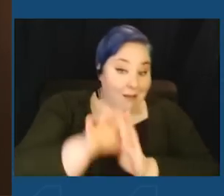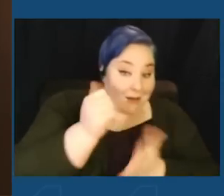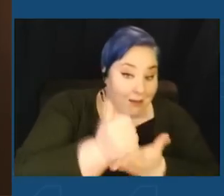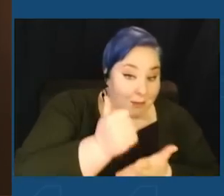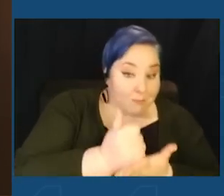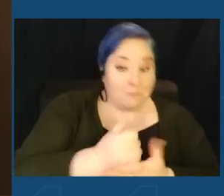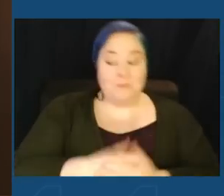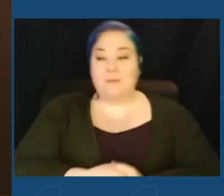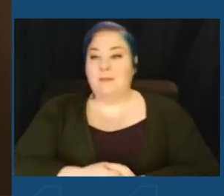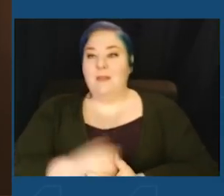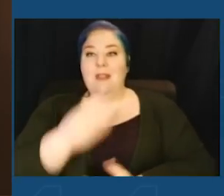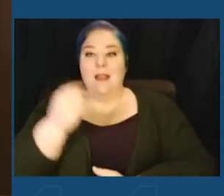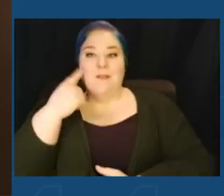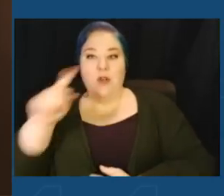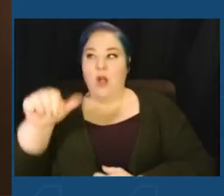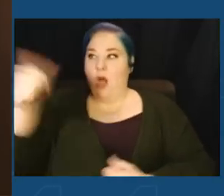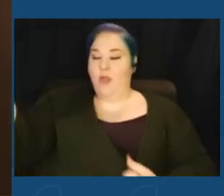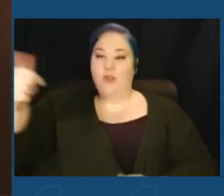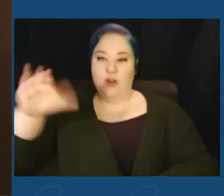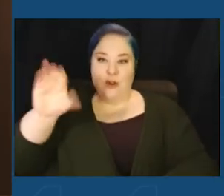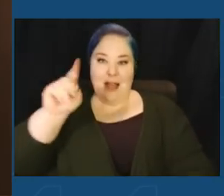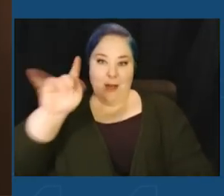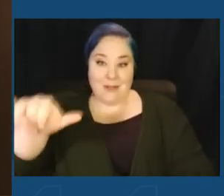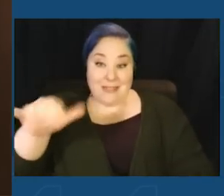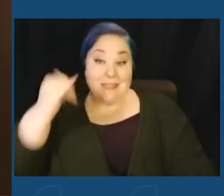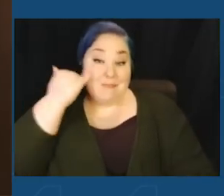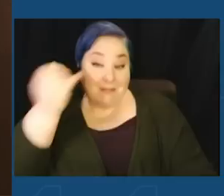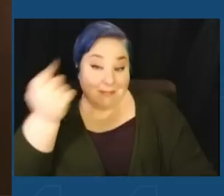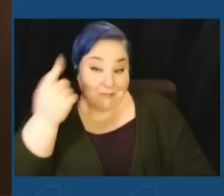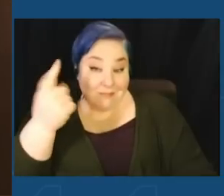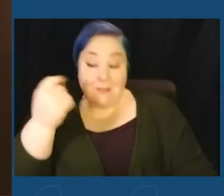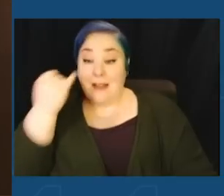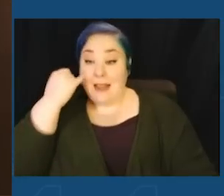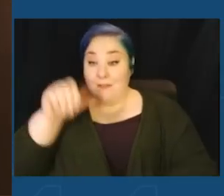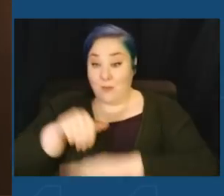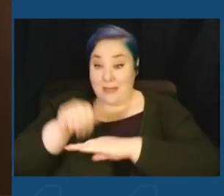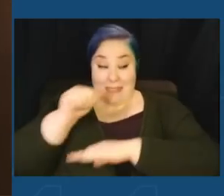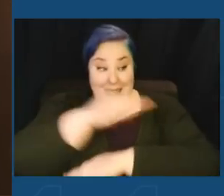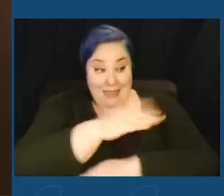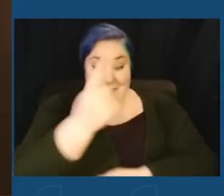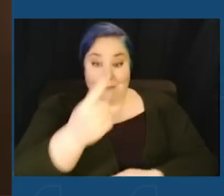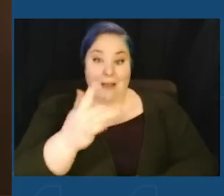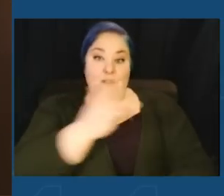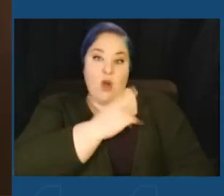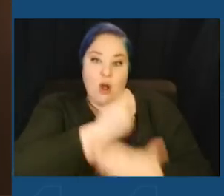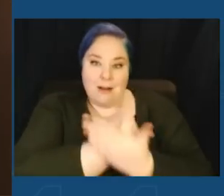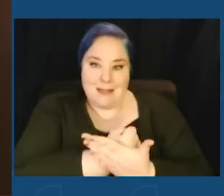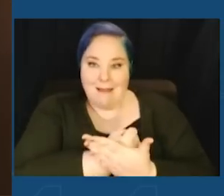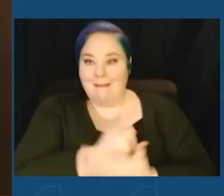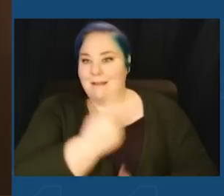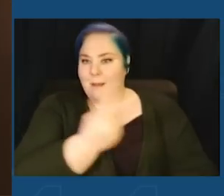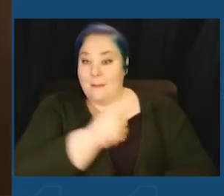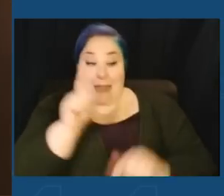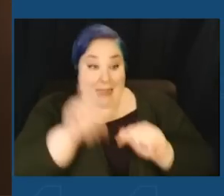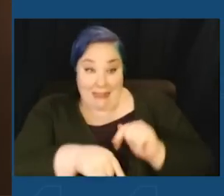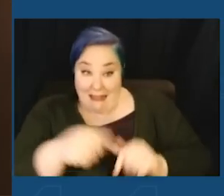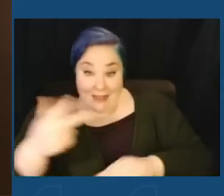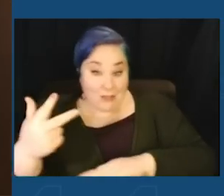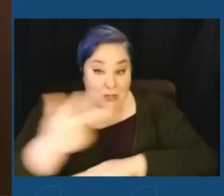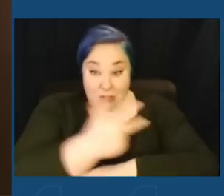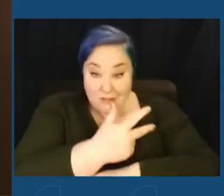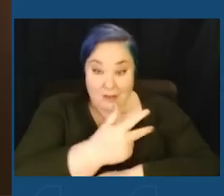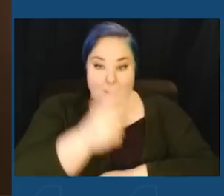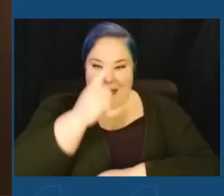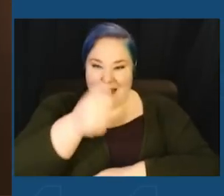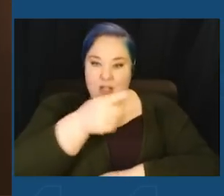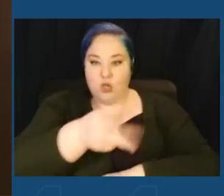aid from outside of the Erie County, but if we send them to a place, if somebody's having a heart attack or a major issue and they can't get down the road because now someone's stuck again,